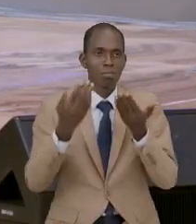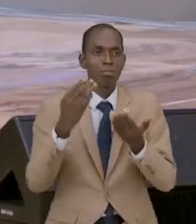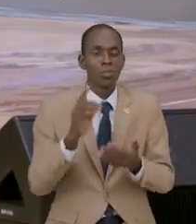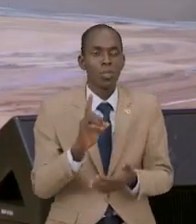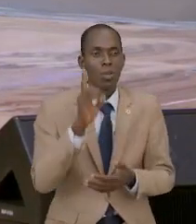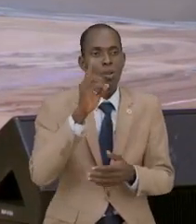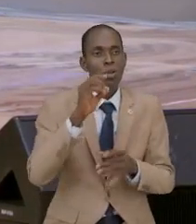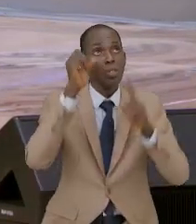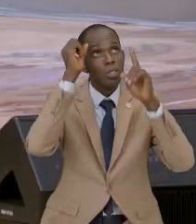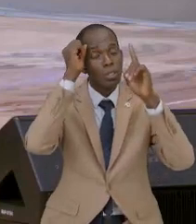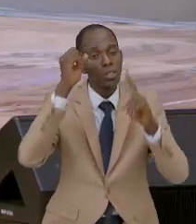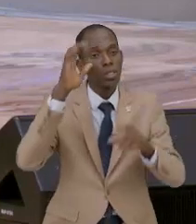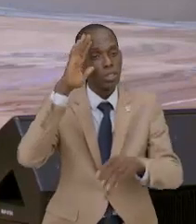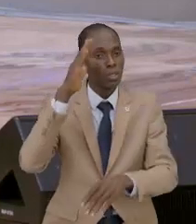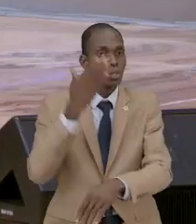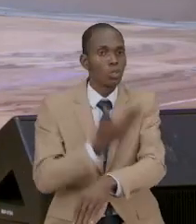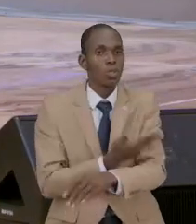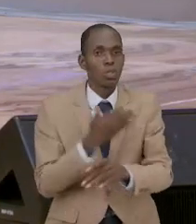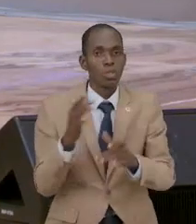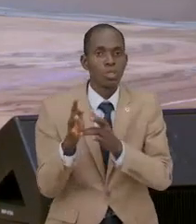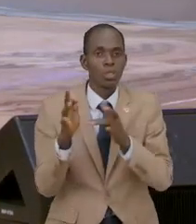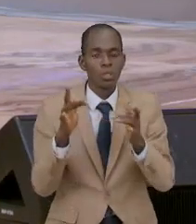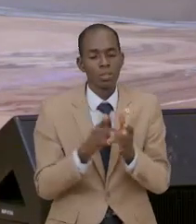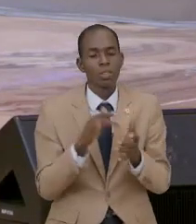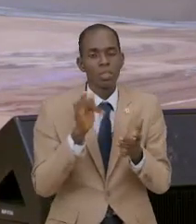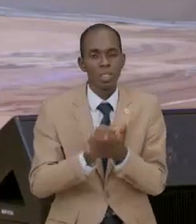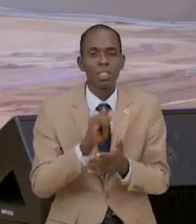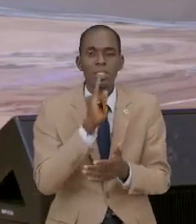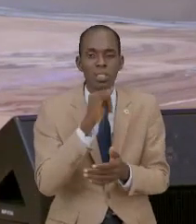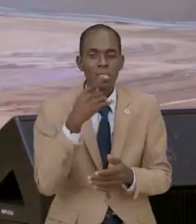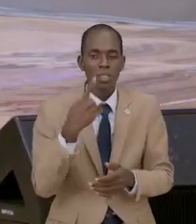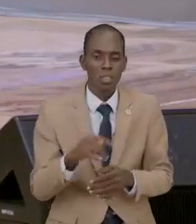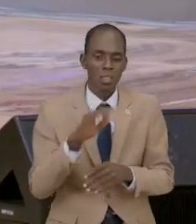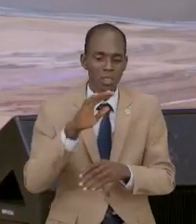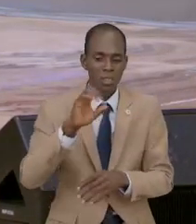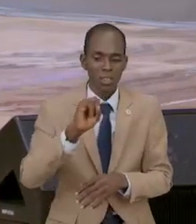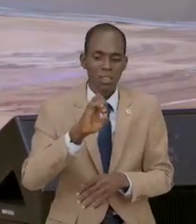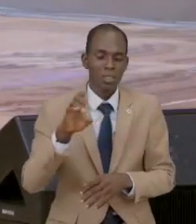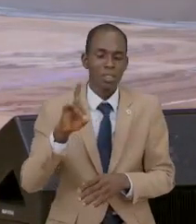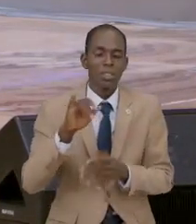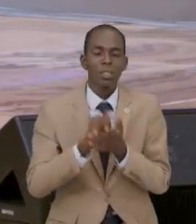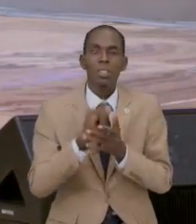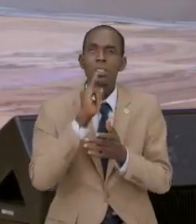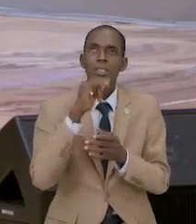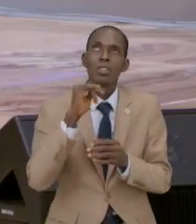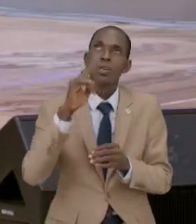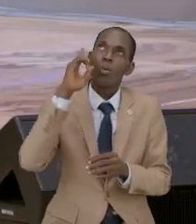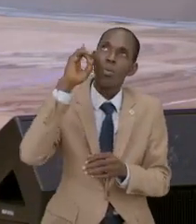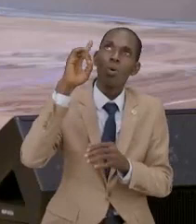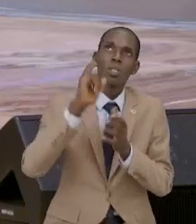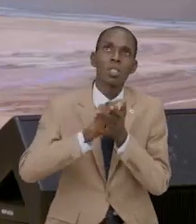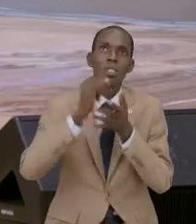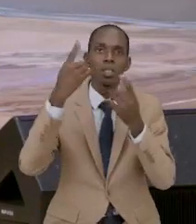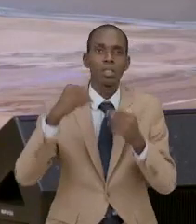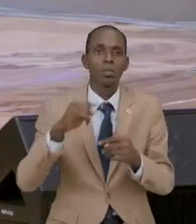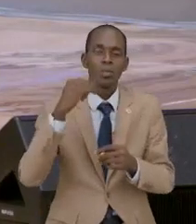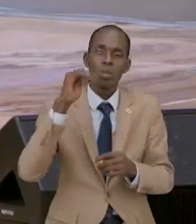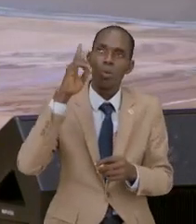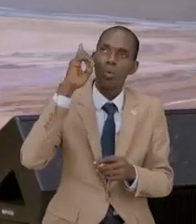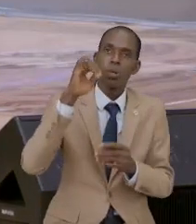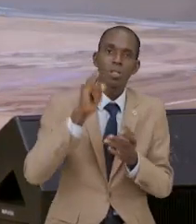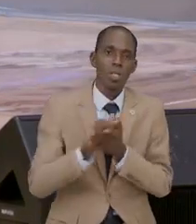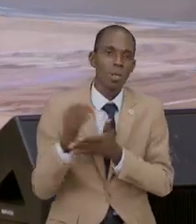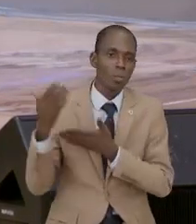son Jesus, that's the seed, that the one that came, that the one that brings us salvation